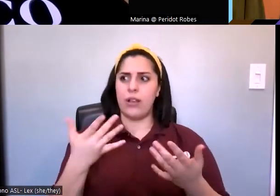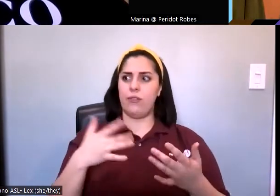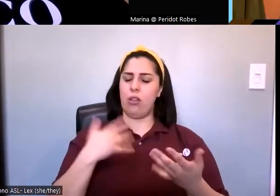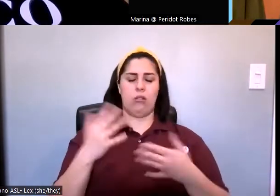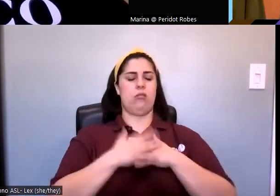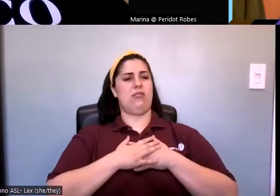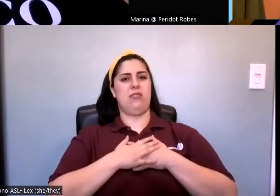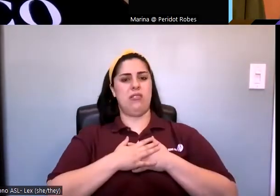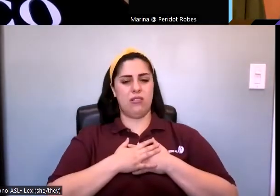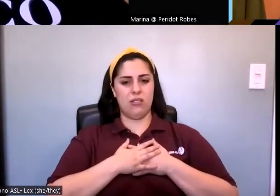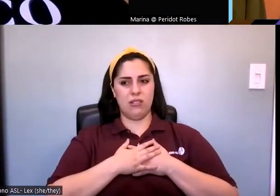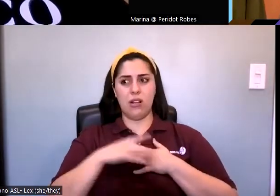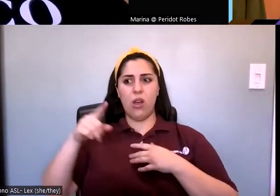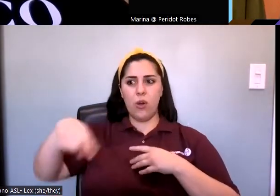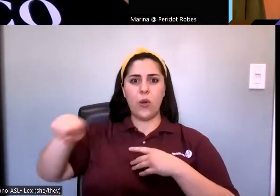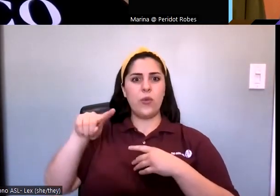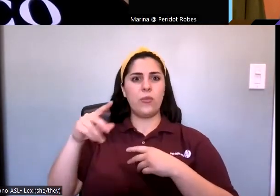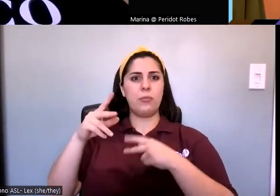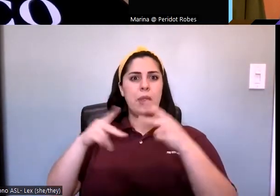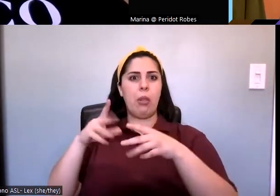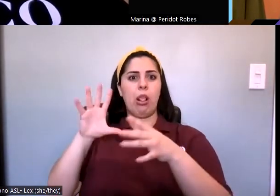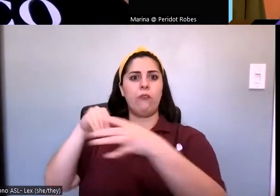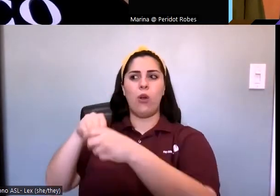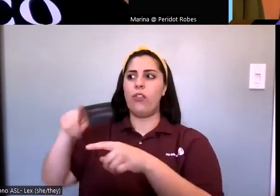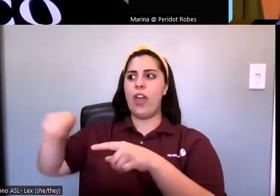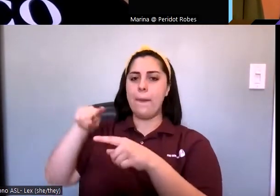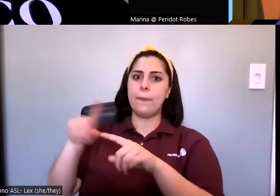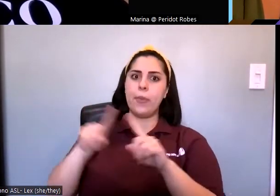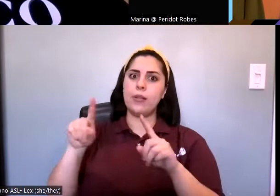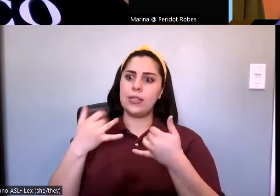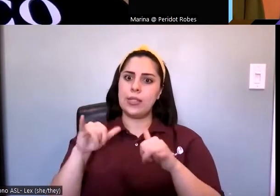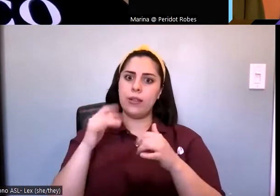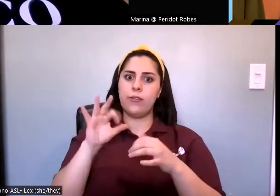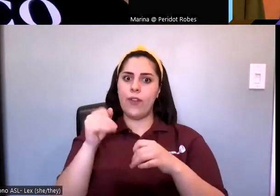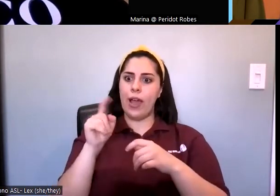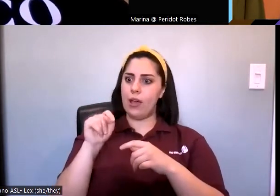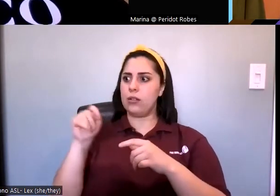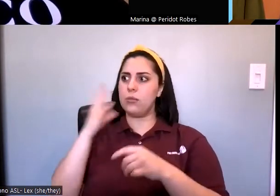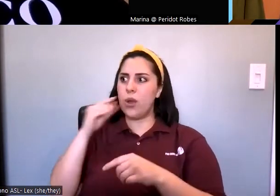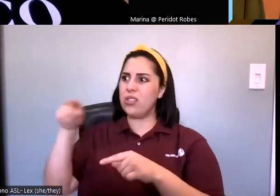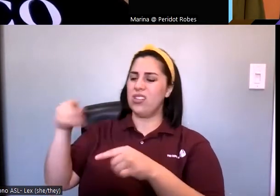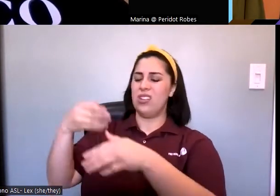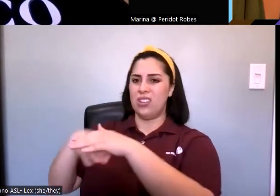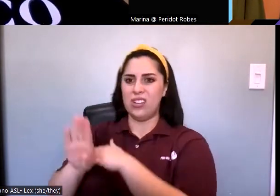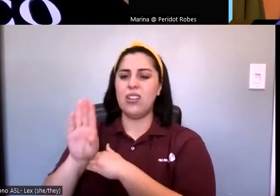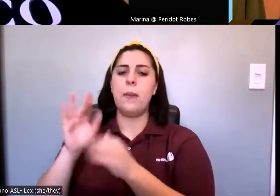their coworkers, you know, in the dating scene for sure, walking into a medical office, you know,